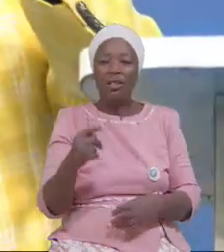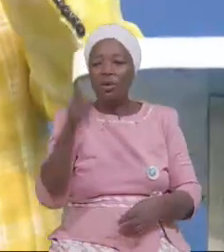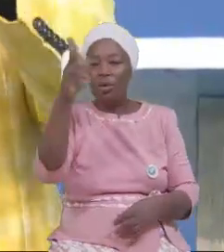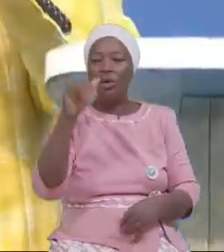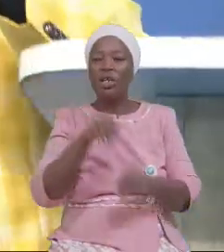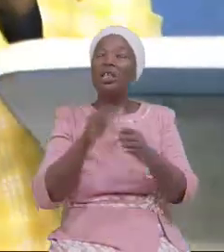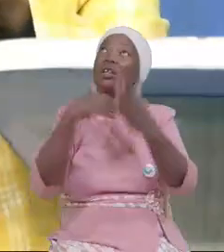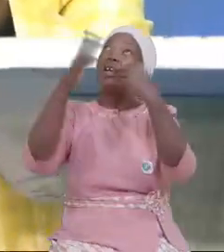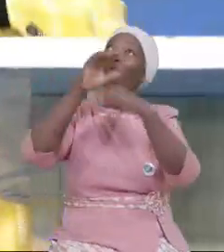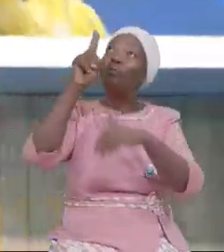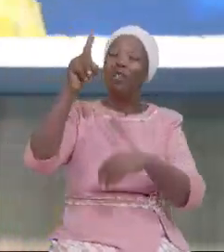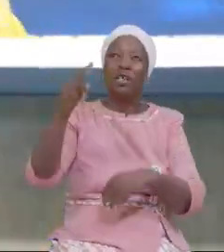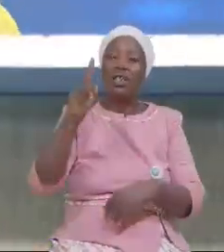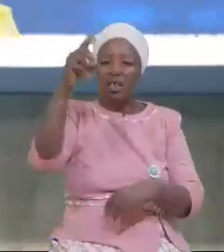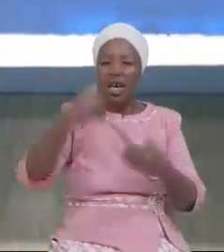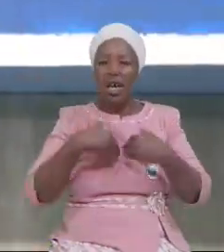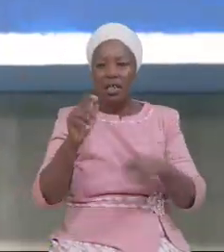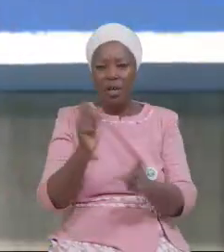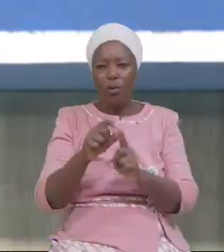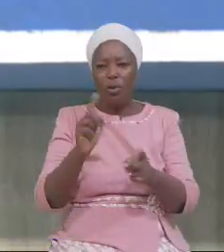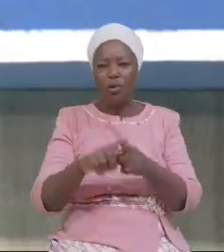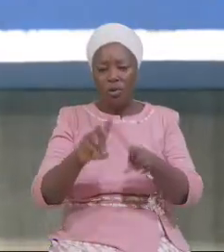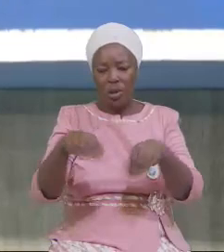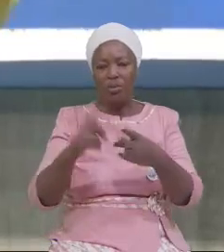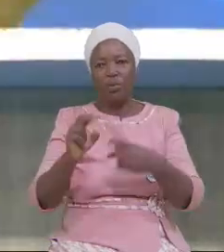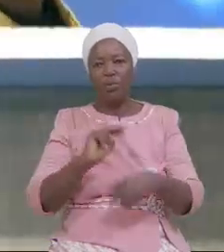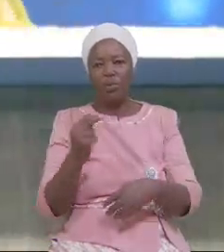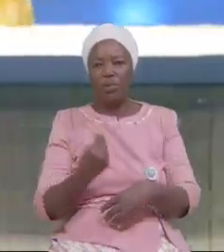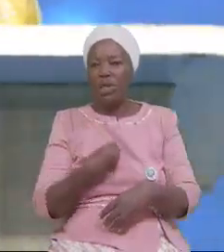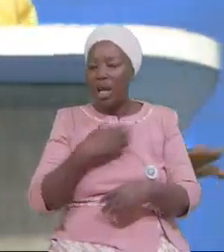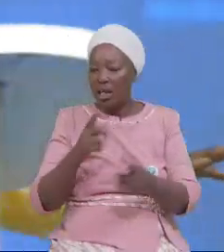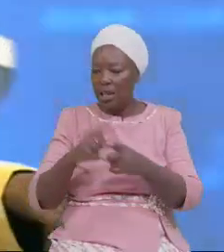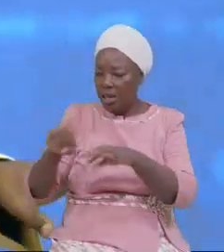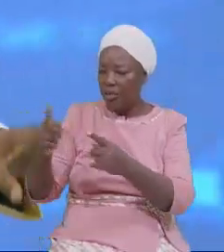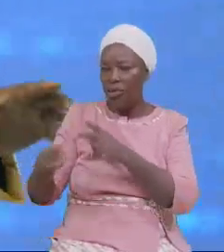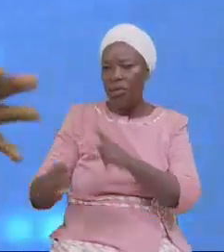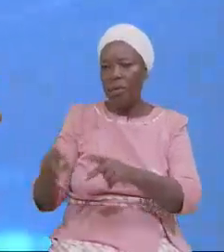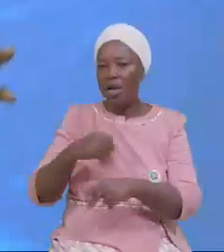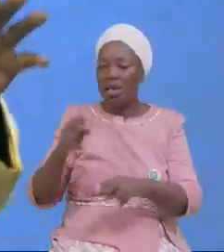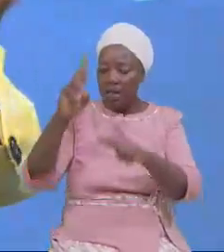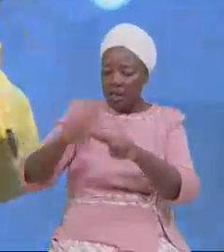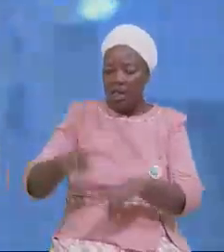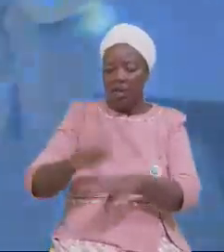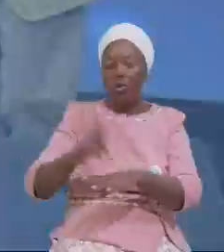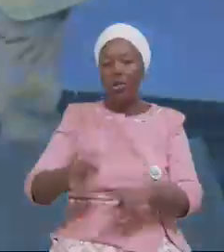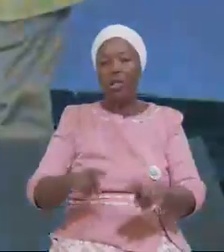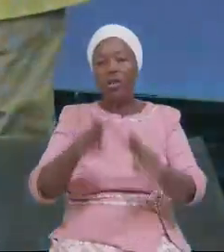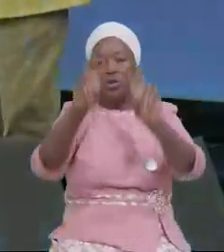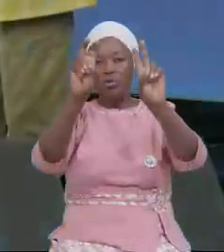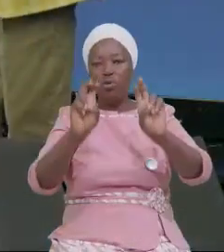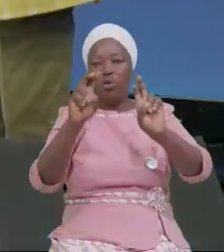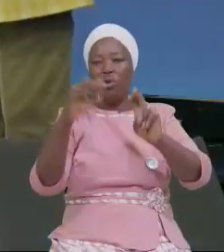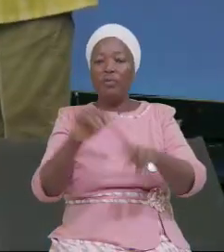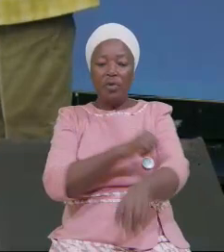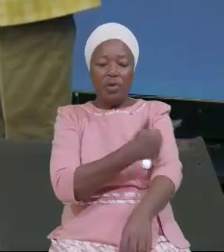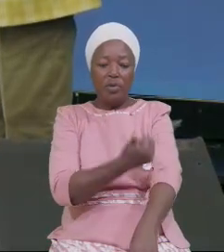has a word to pass on. He sits on the throne of authority in